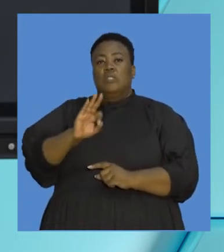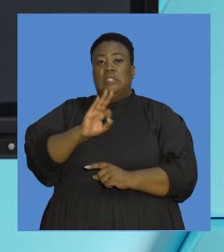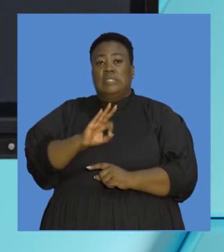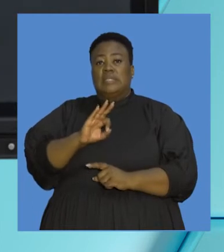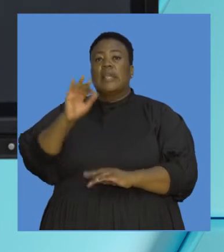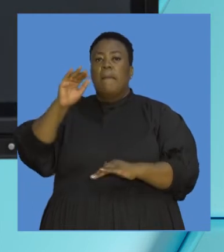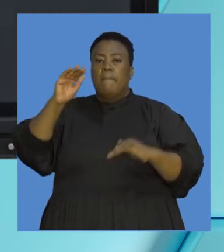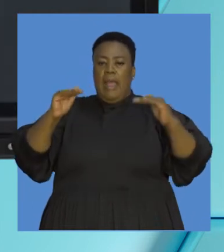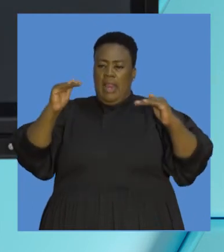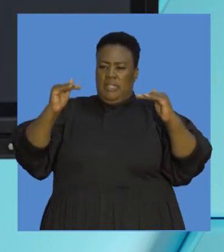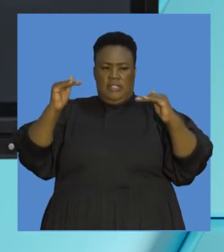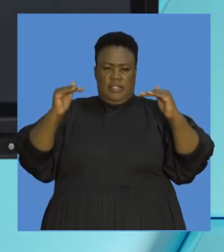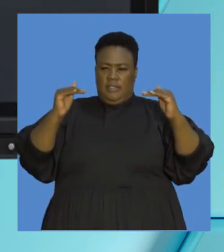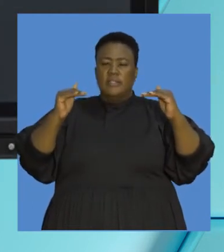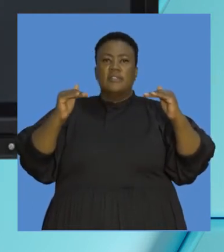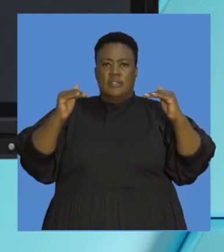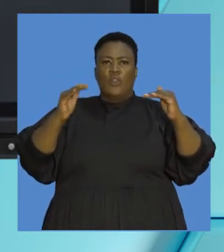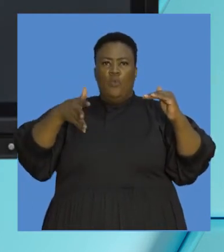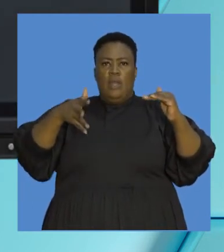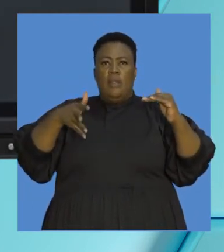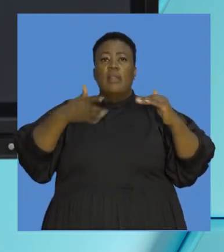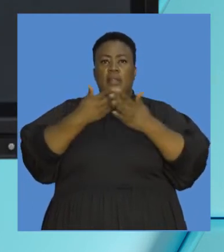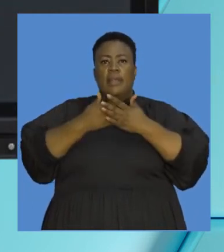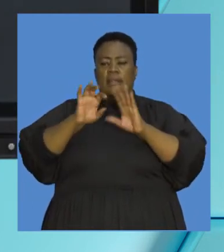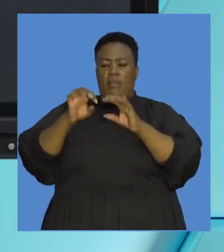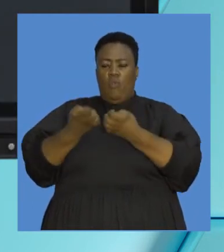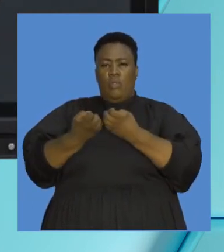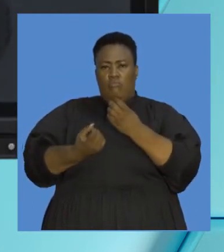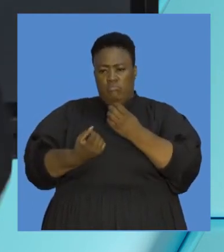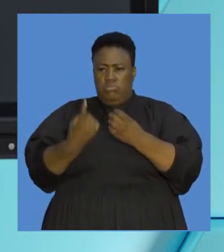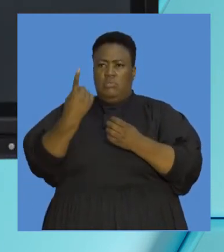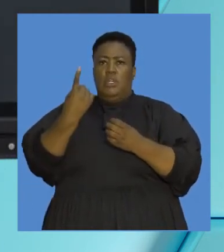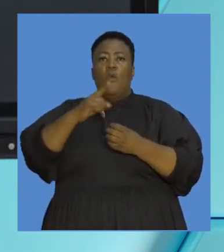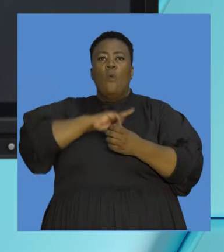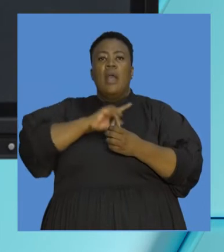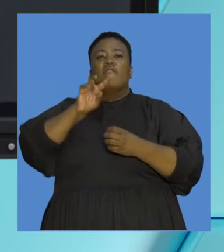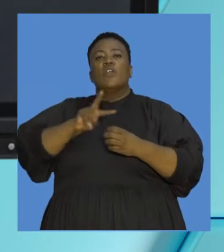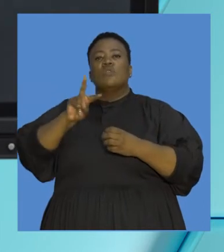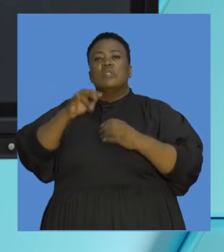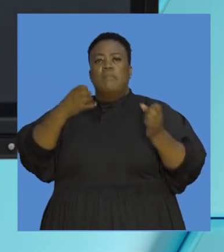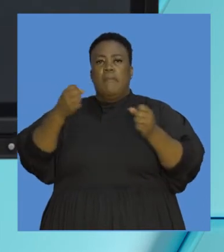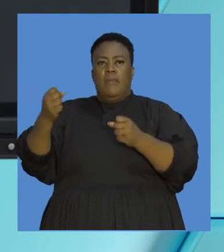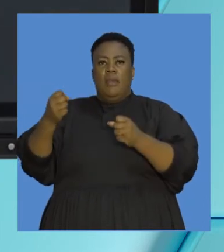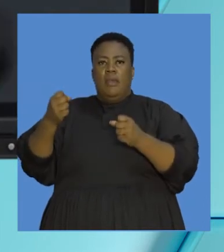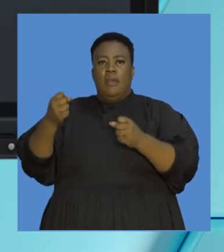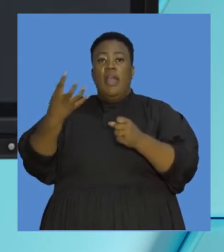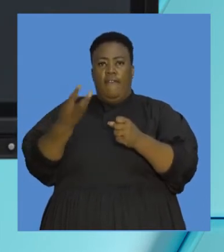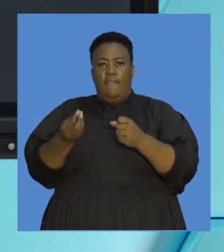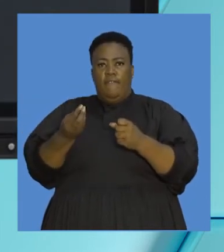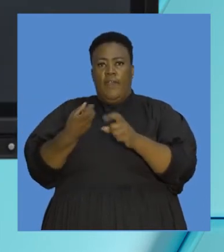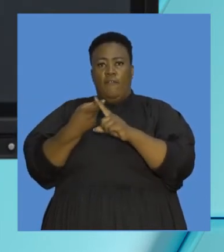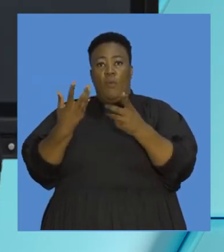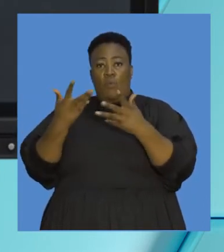would be balanced. It can still leave the Earth's surface because it has a constant velocity away from the